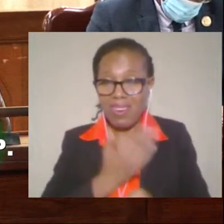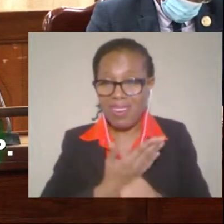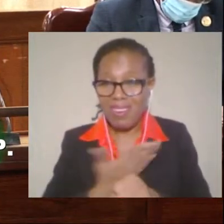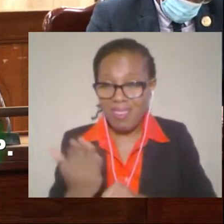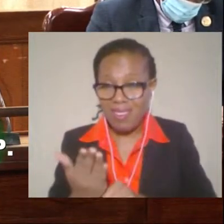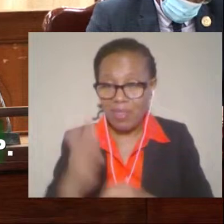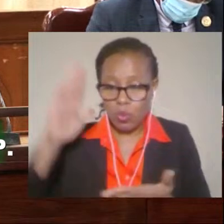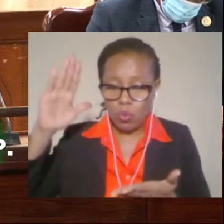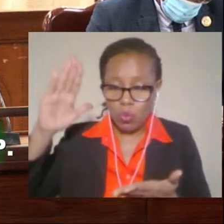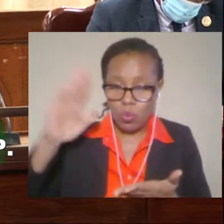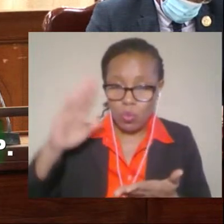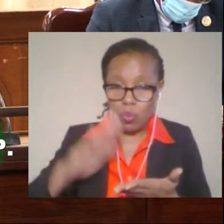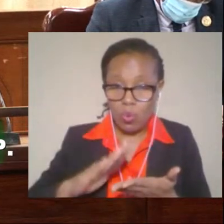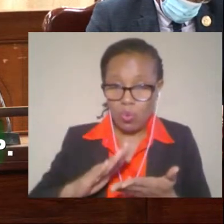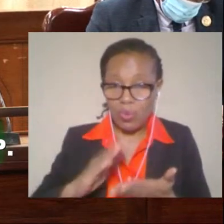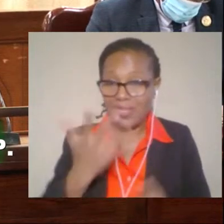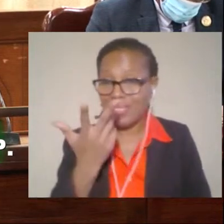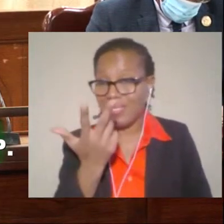13%.